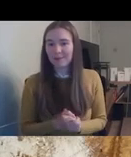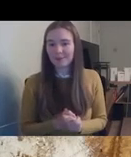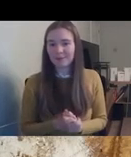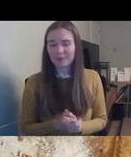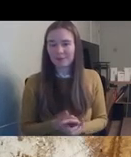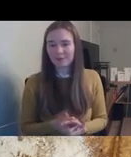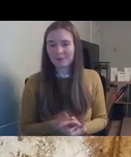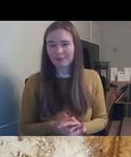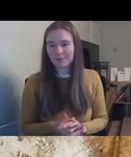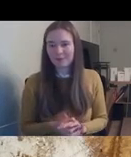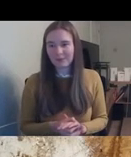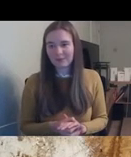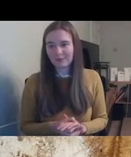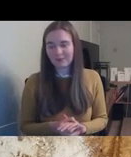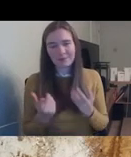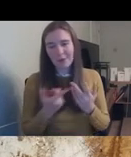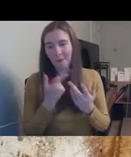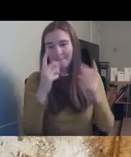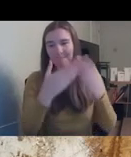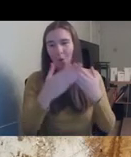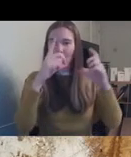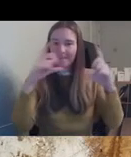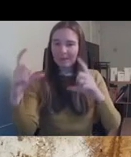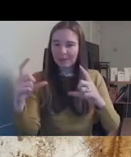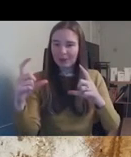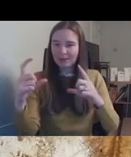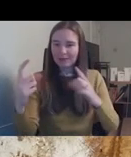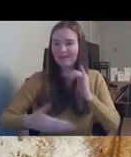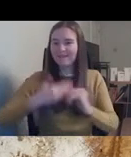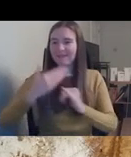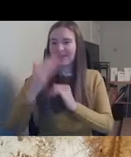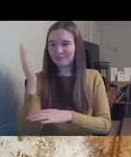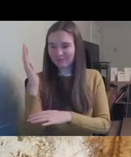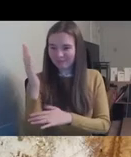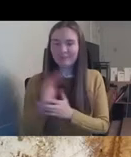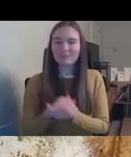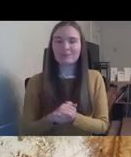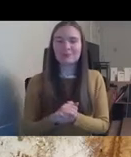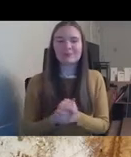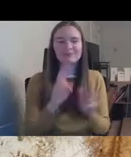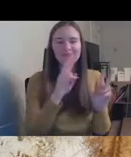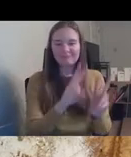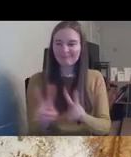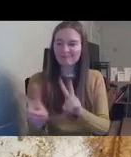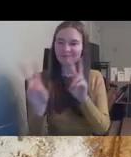So just some images, as I wrap up, of what the installation was.